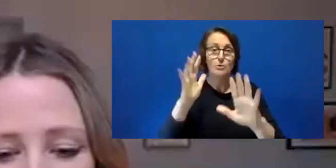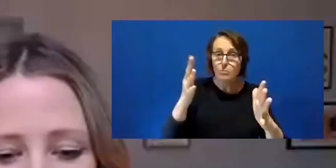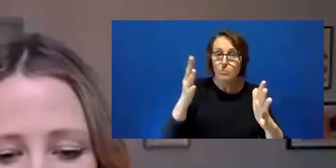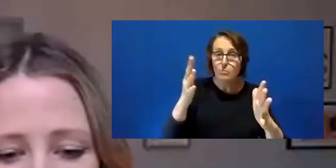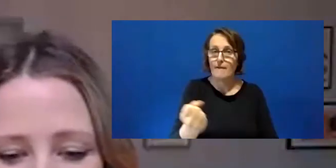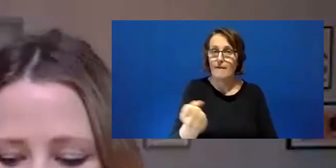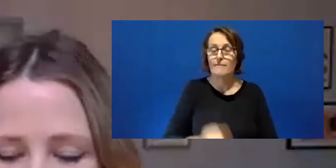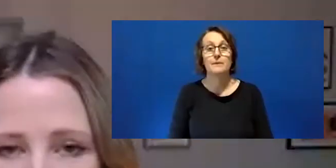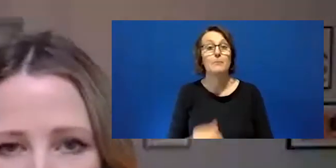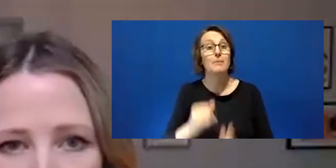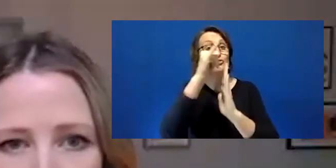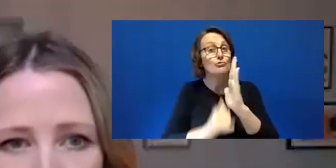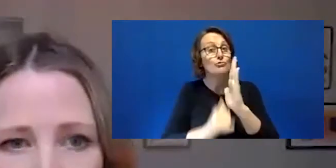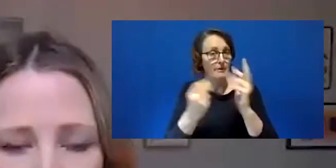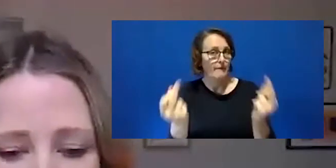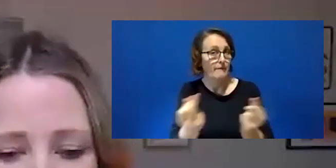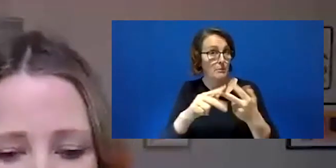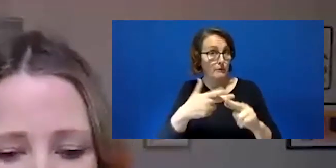also available.